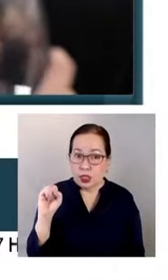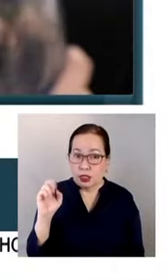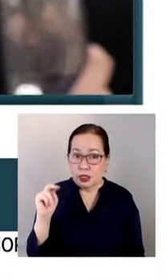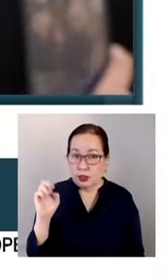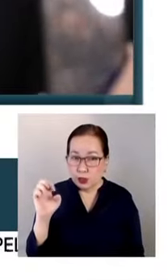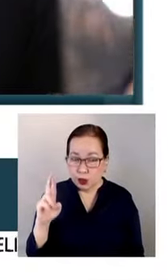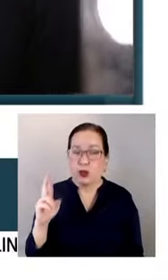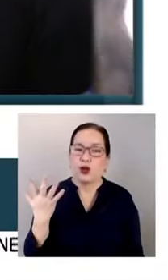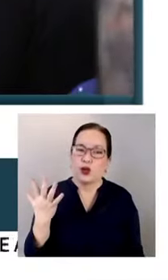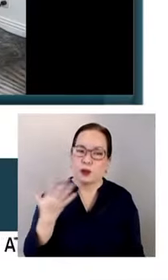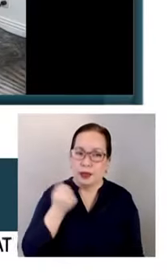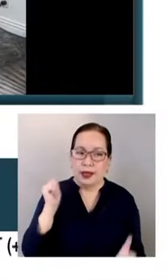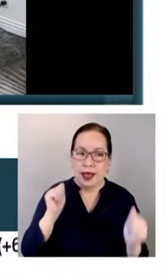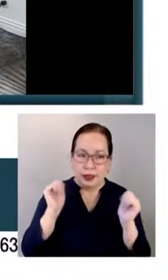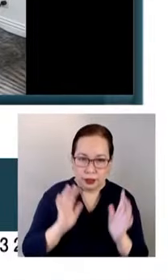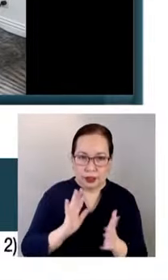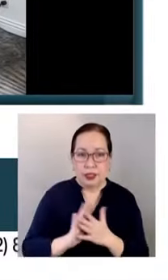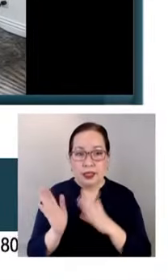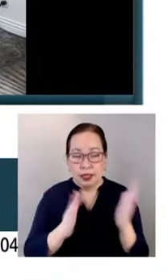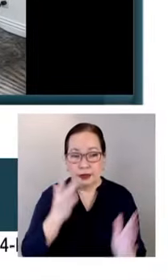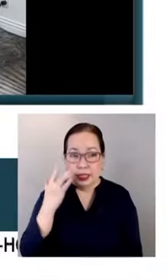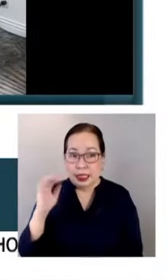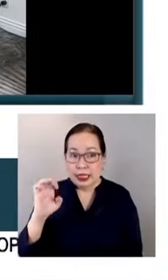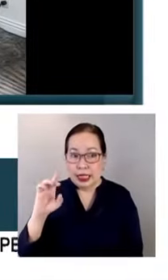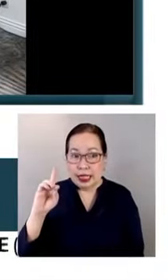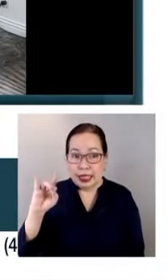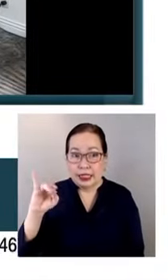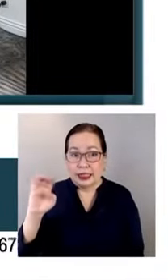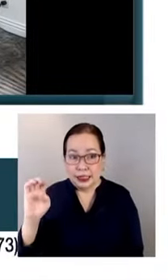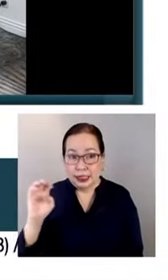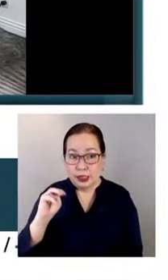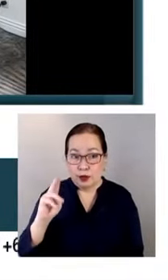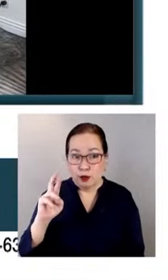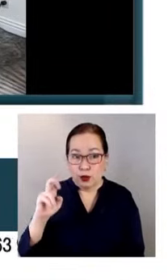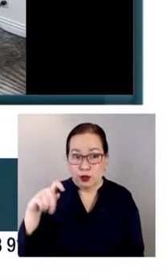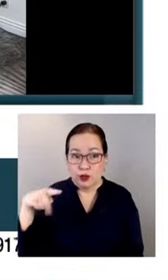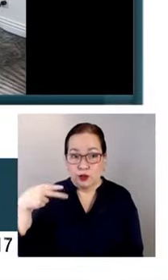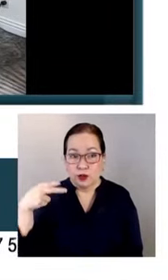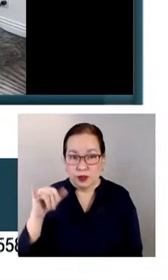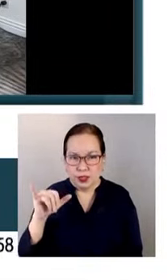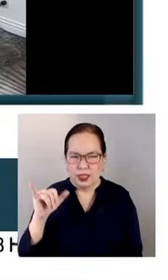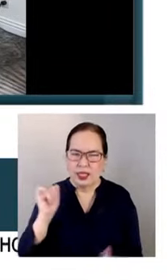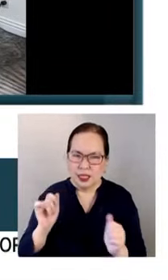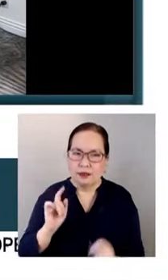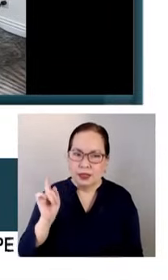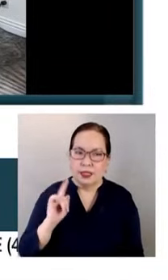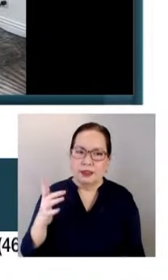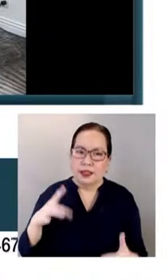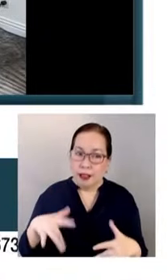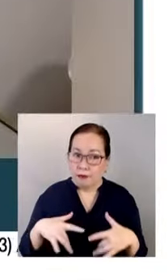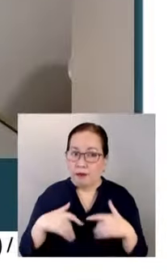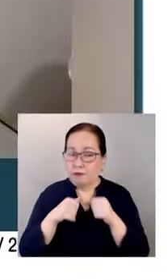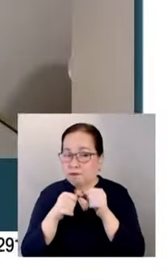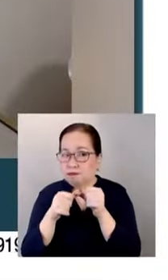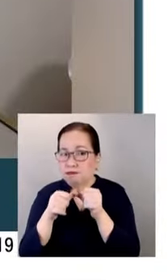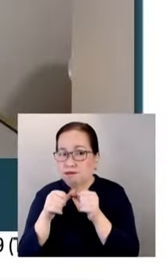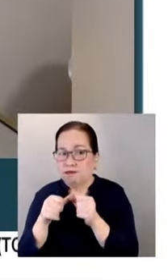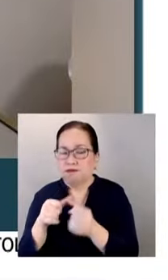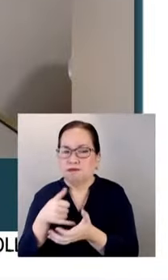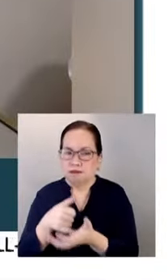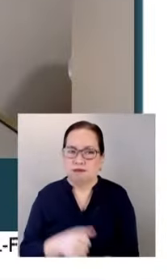Eddie Murphy received the Cecil B. DeMille Award for his lifetime of work, while producer Ryan Burnett was given the Carol Burnett